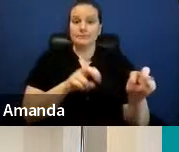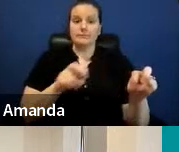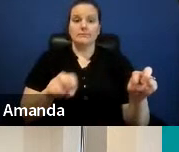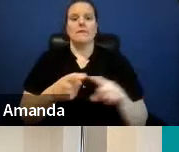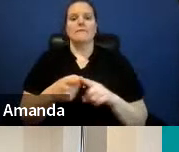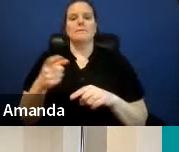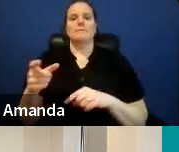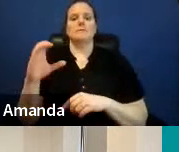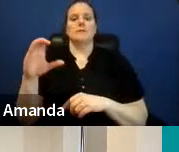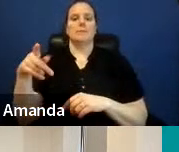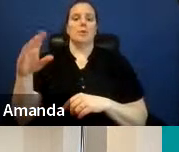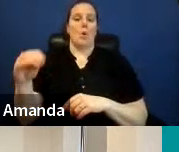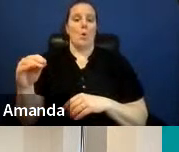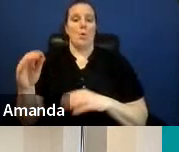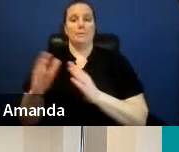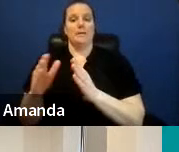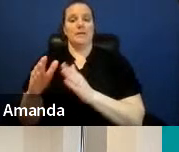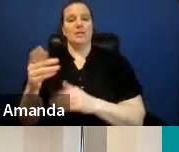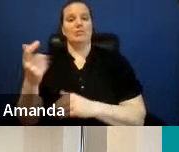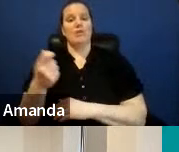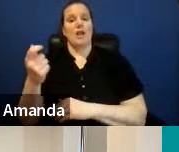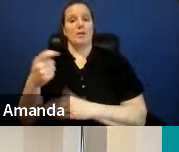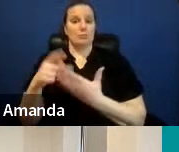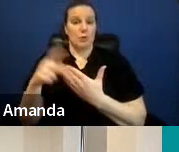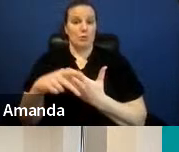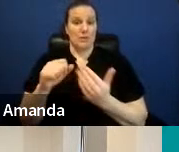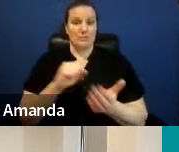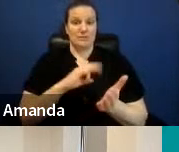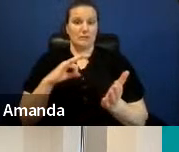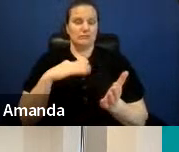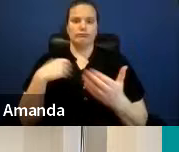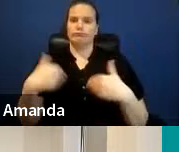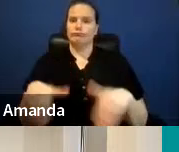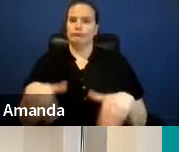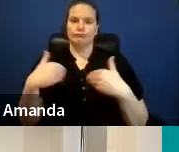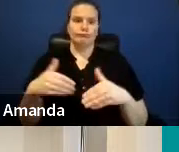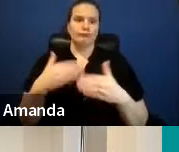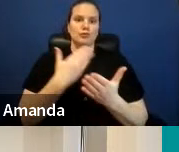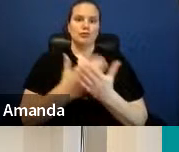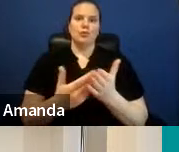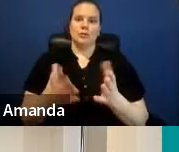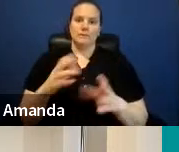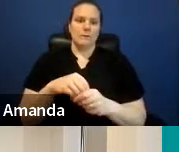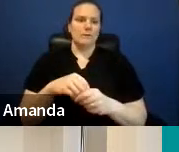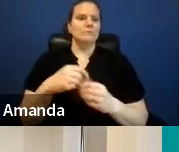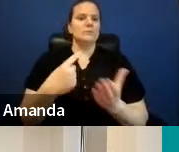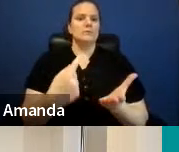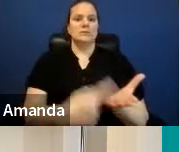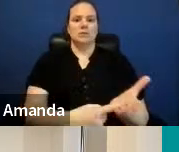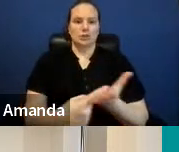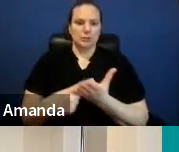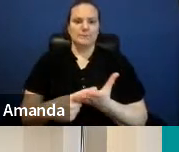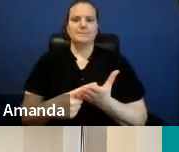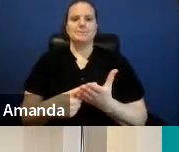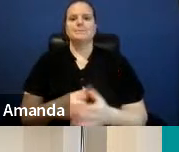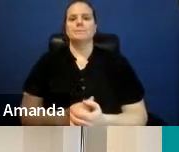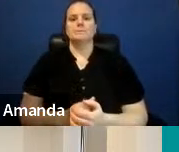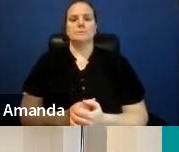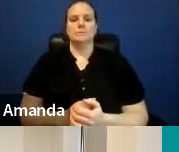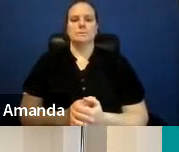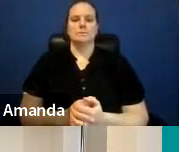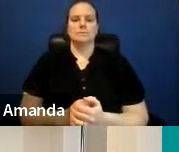grant cohort and program staff. So really good engagement and discussion. It was,